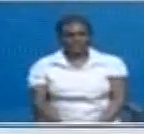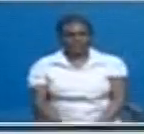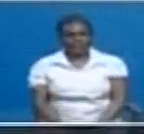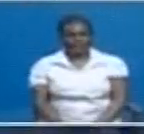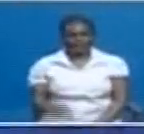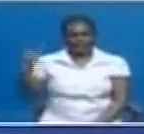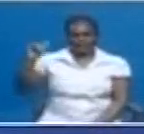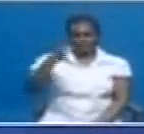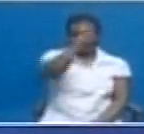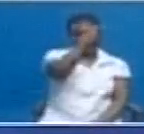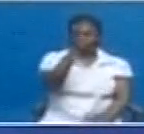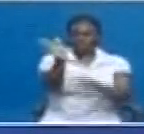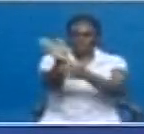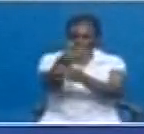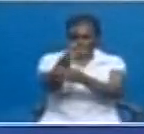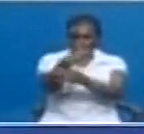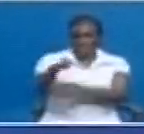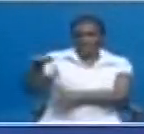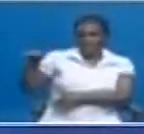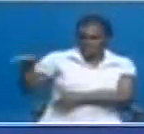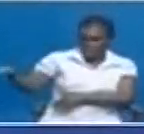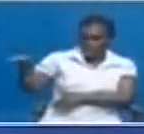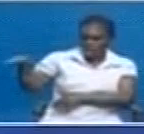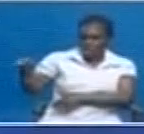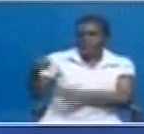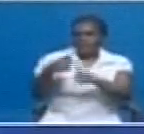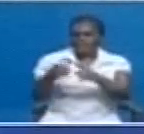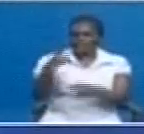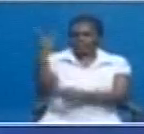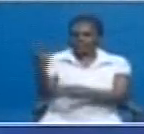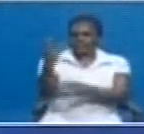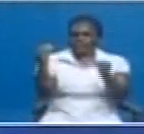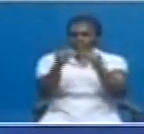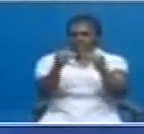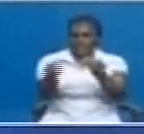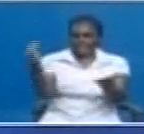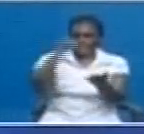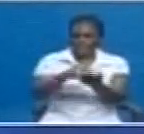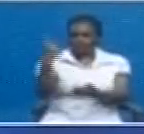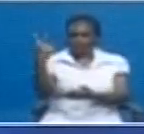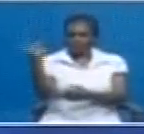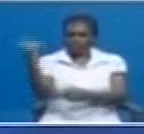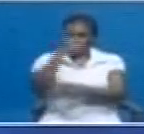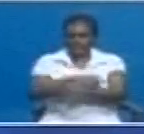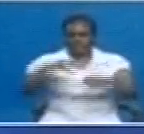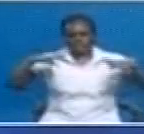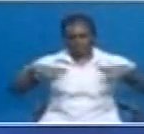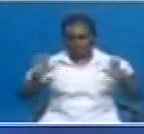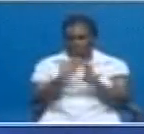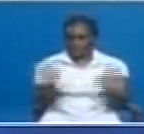We fly out on Thursday early in the morning, but we get together again on Wednesday. We have 2 days to just relax and be with family and